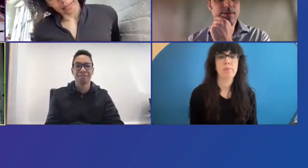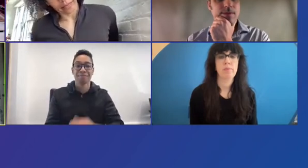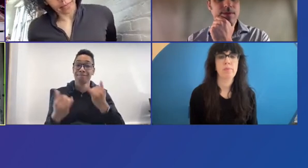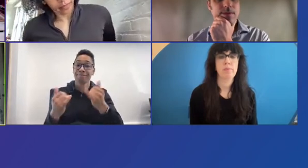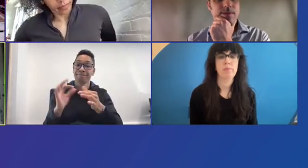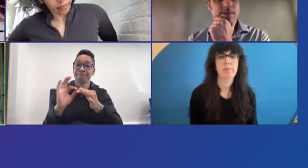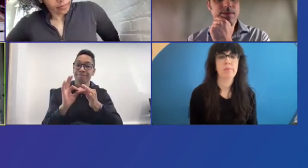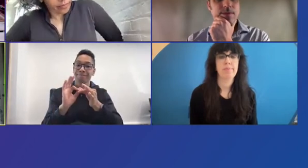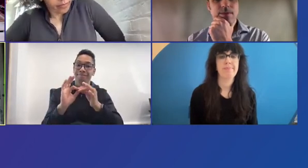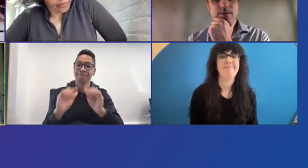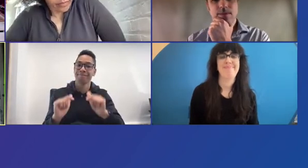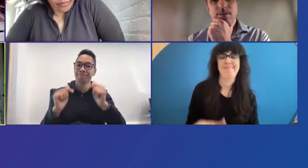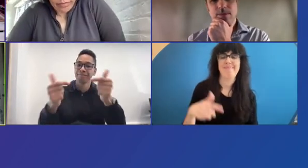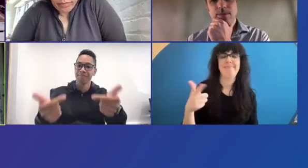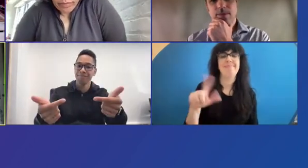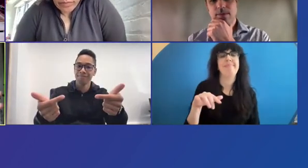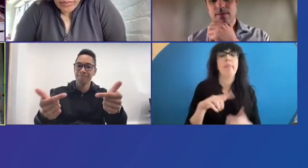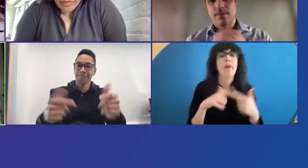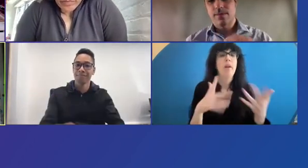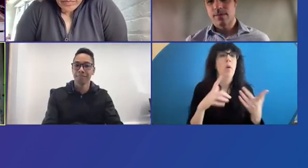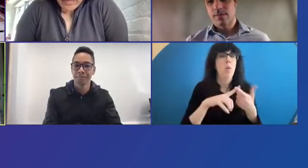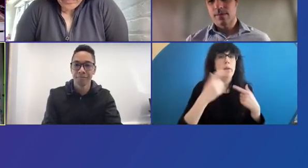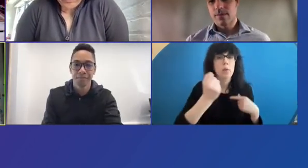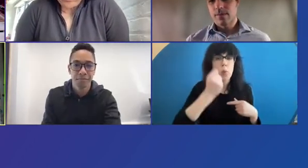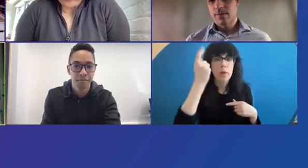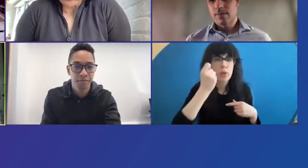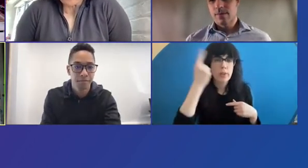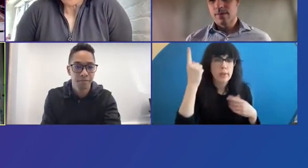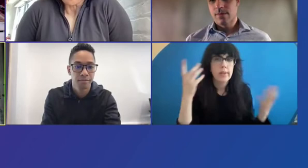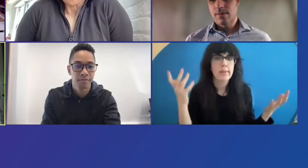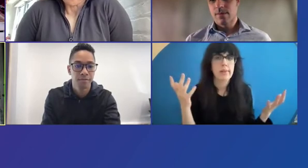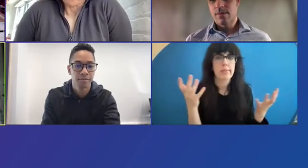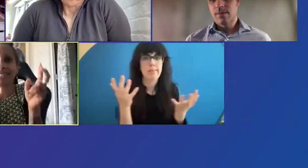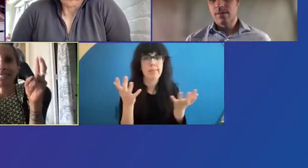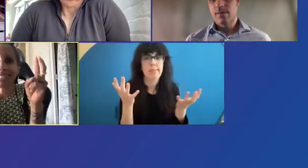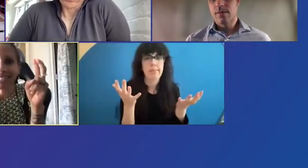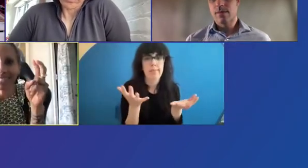I want to understand what this